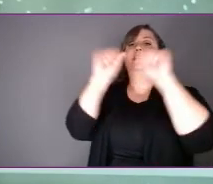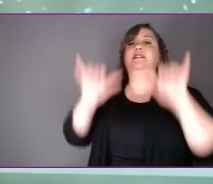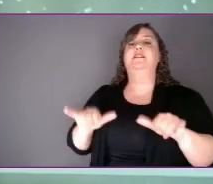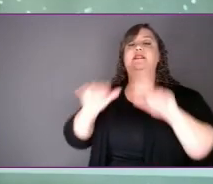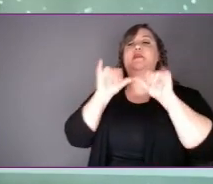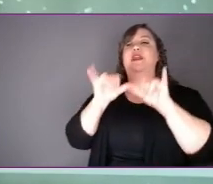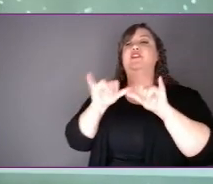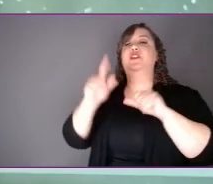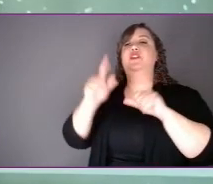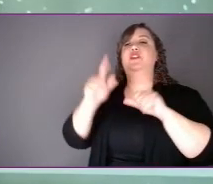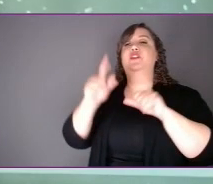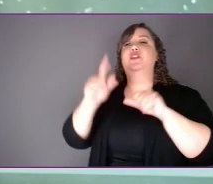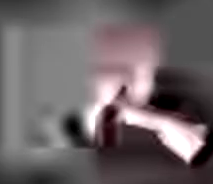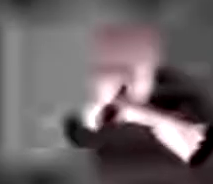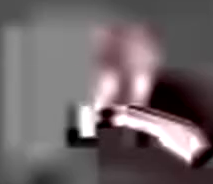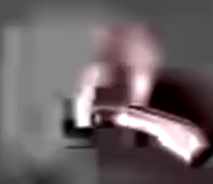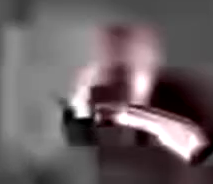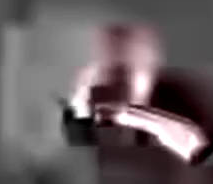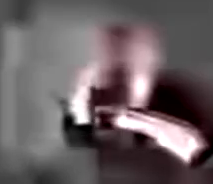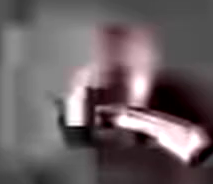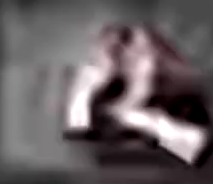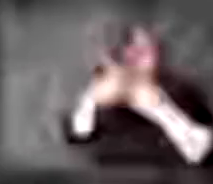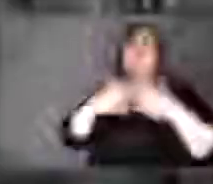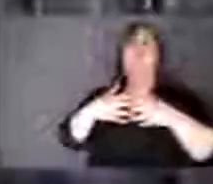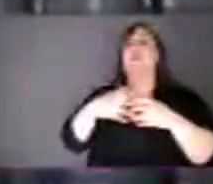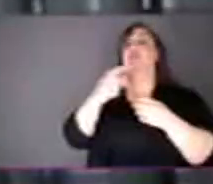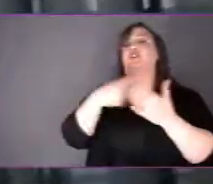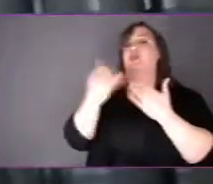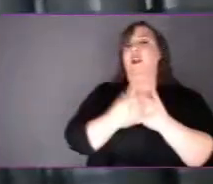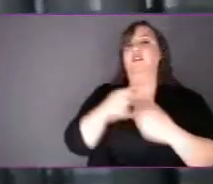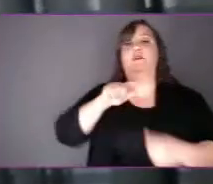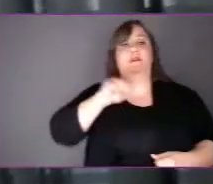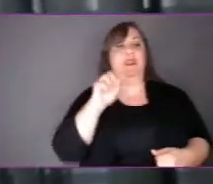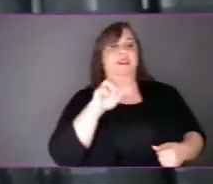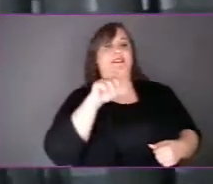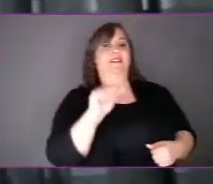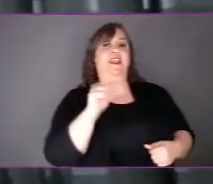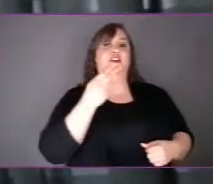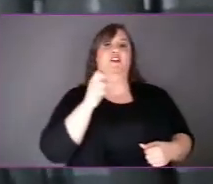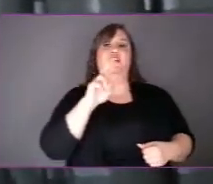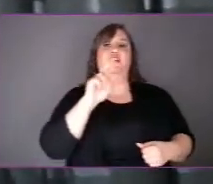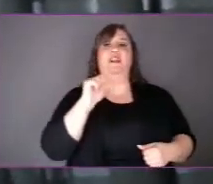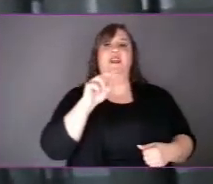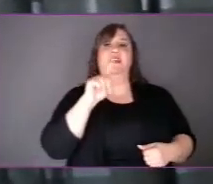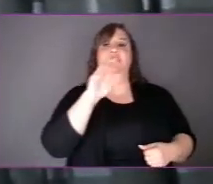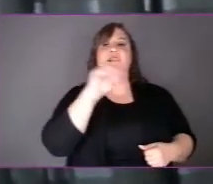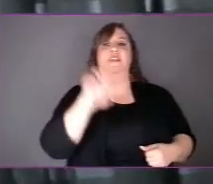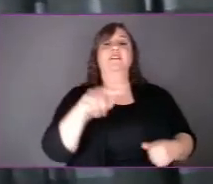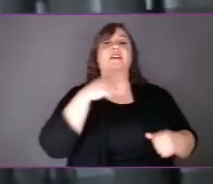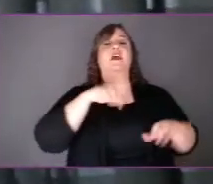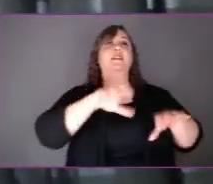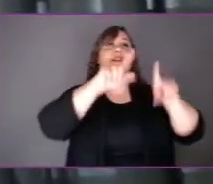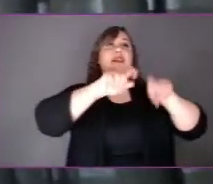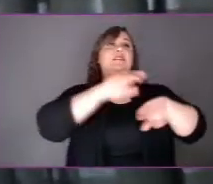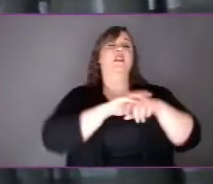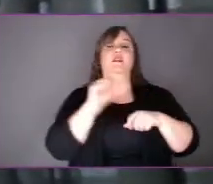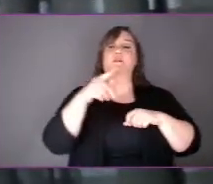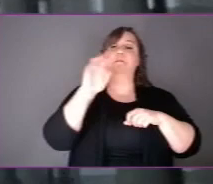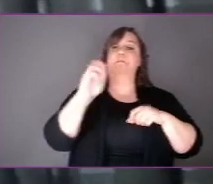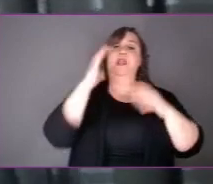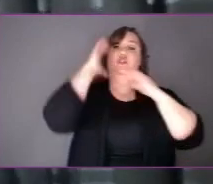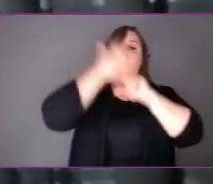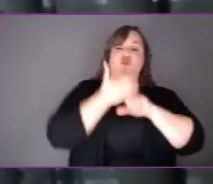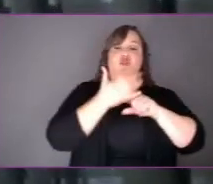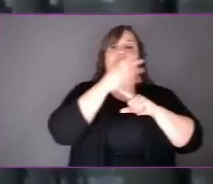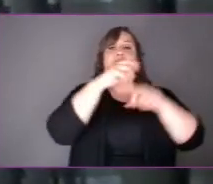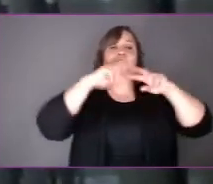NASA Ames Research Center. Hello, my name is Zeta Hernandez. I interned at NASA doing testing on spacesuits and analysis on thermal